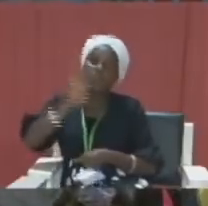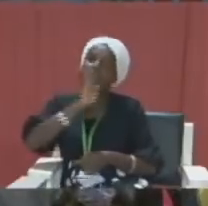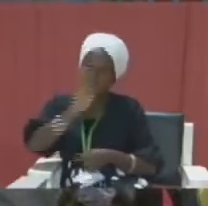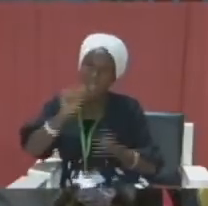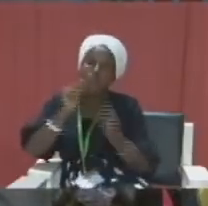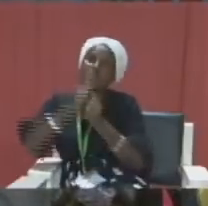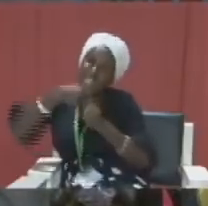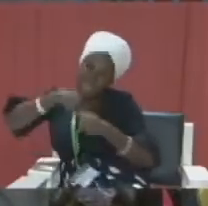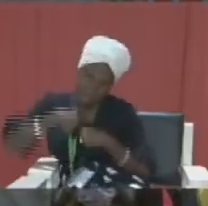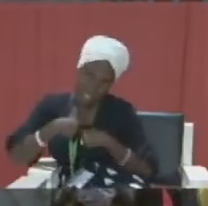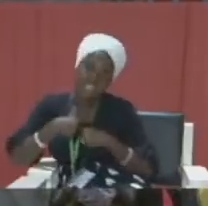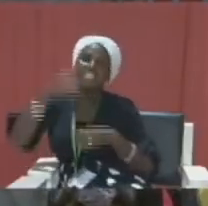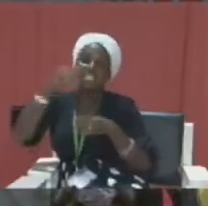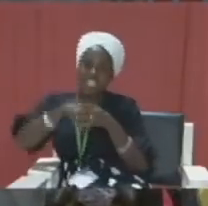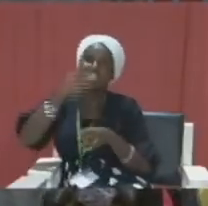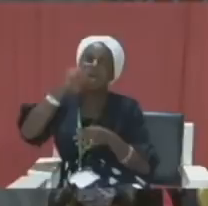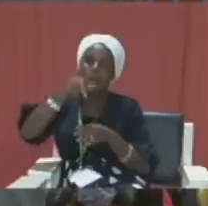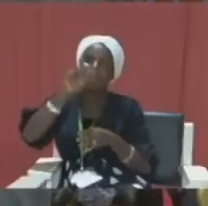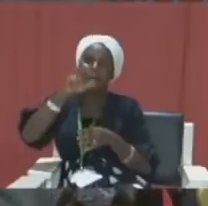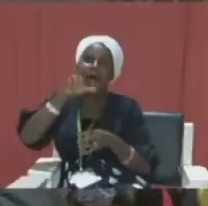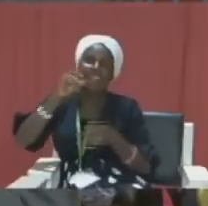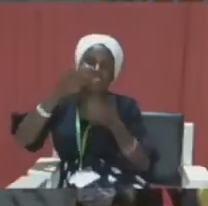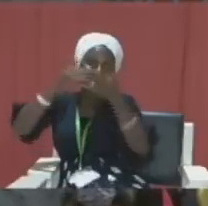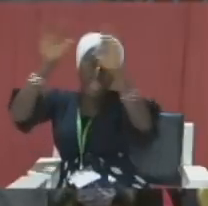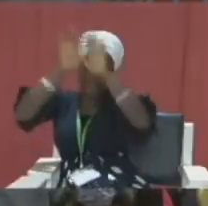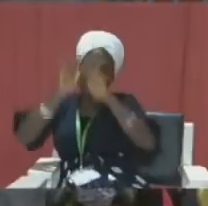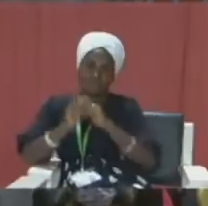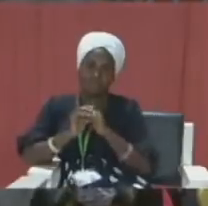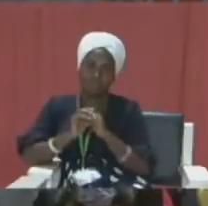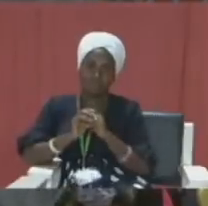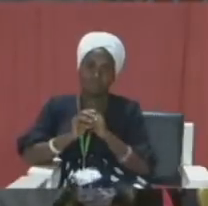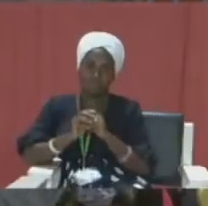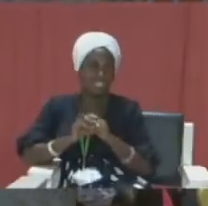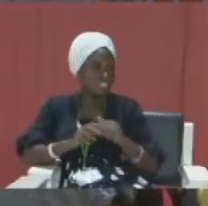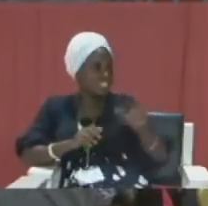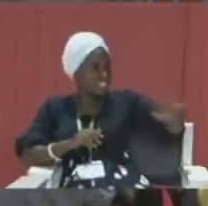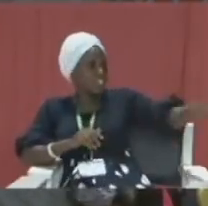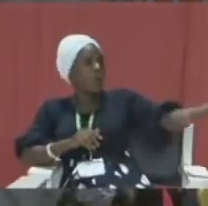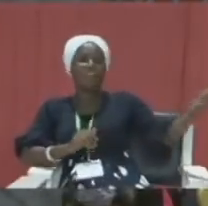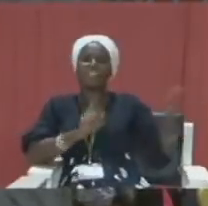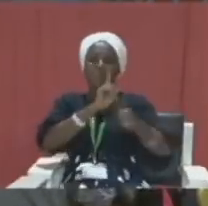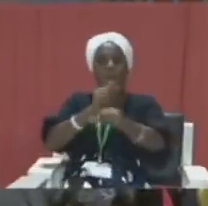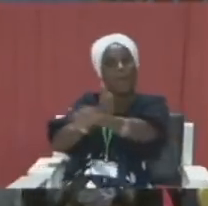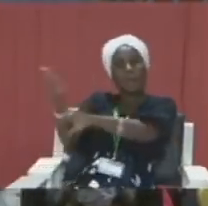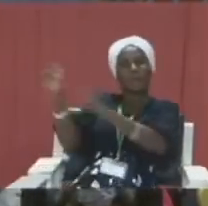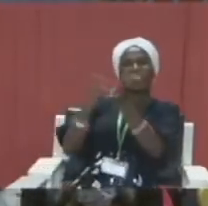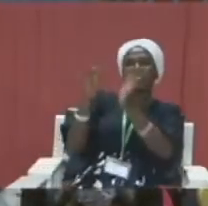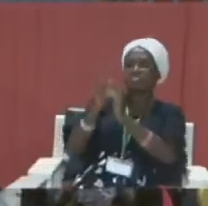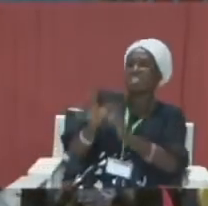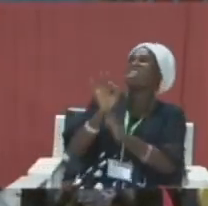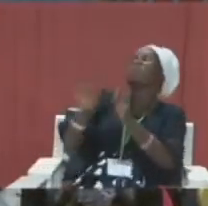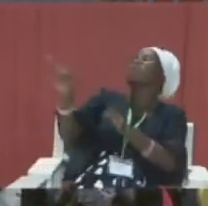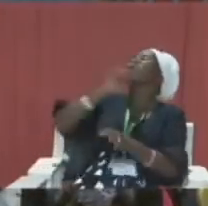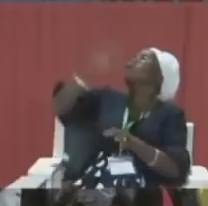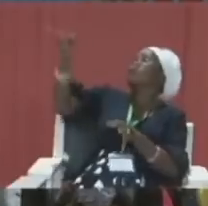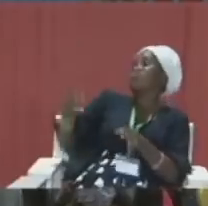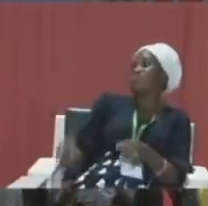said, "If you are truly genuine, save yourself." I want you to